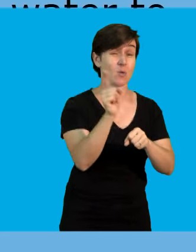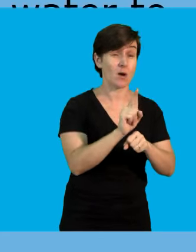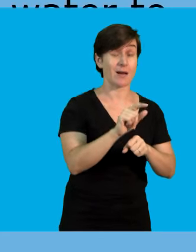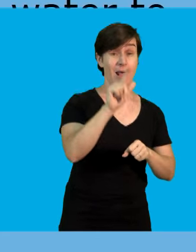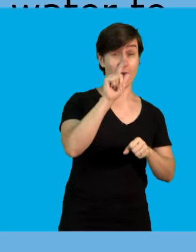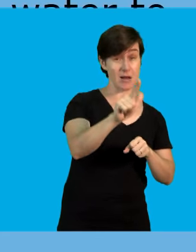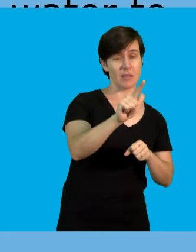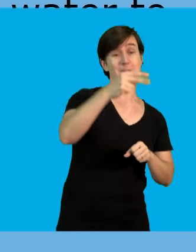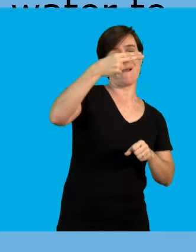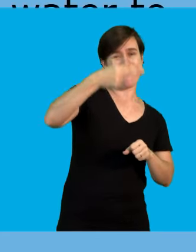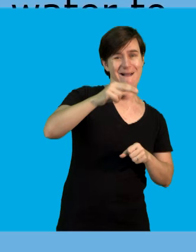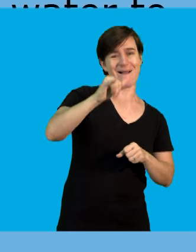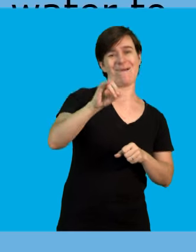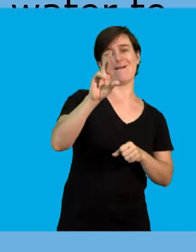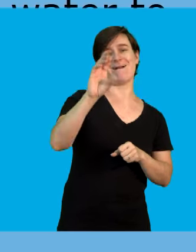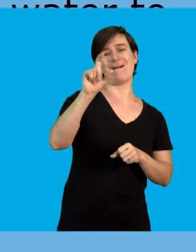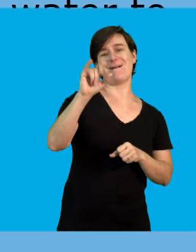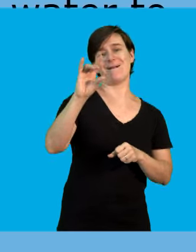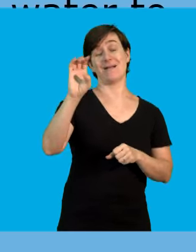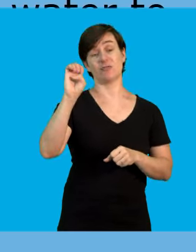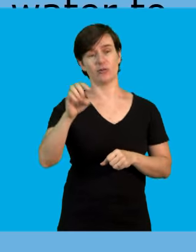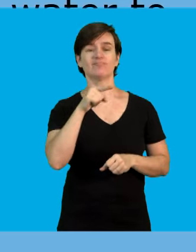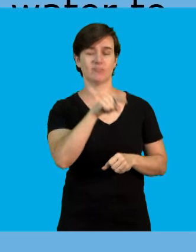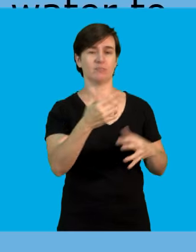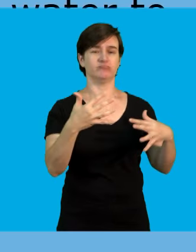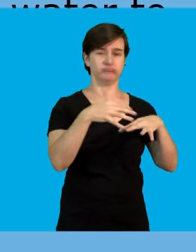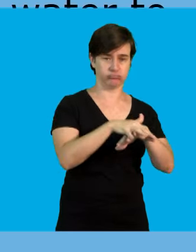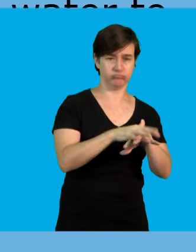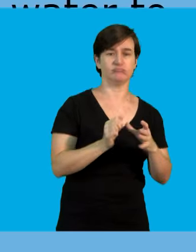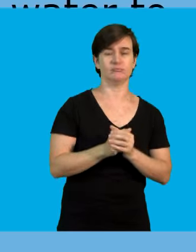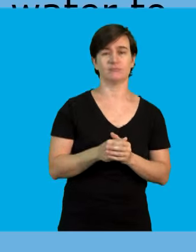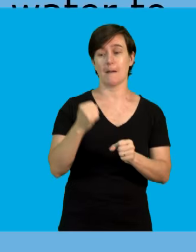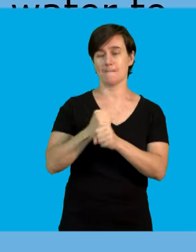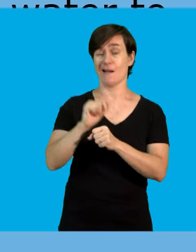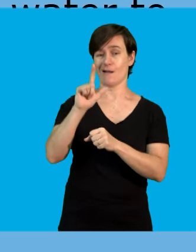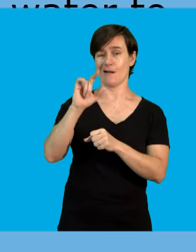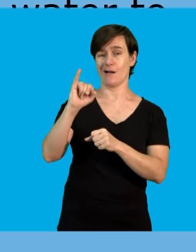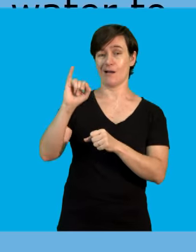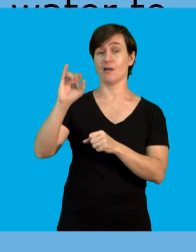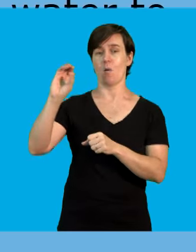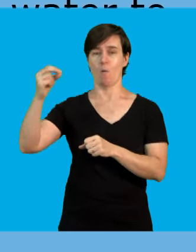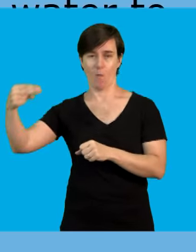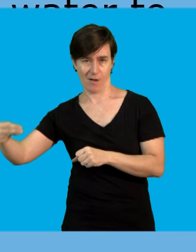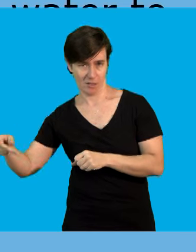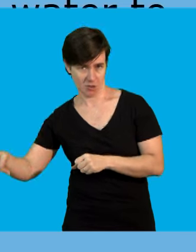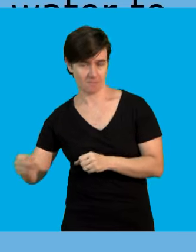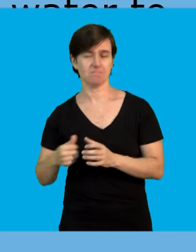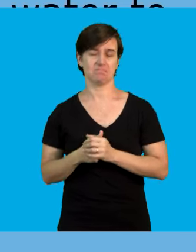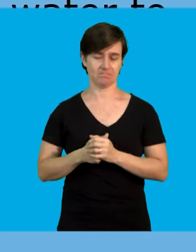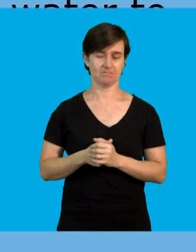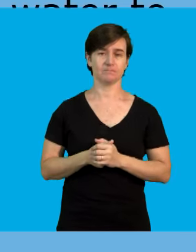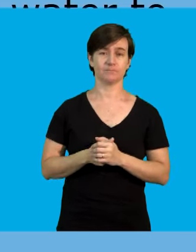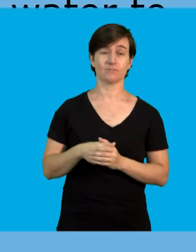forms lithium hydroxide. So this is our lithium reacting with water, forming our lithium hydroxide. As we have